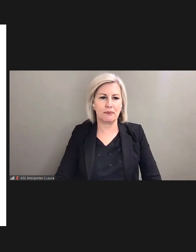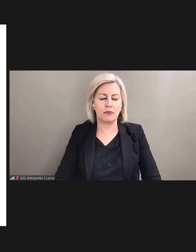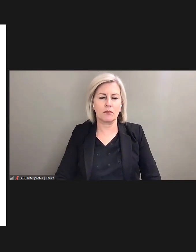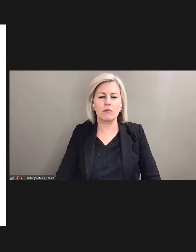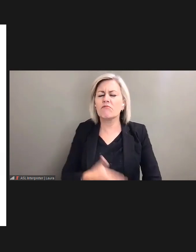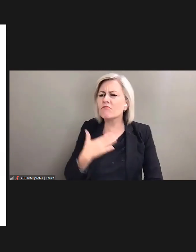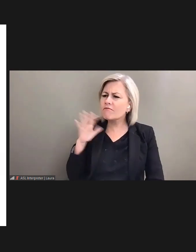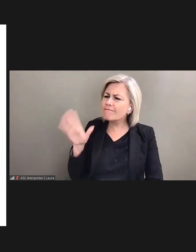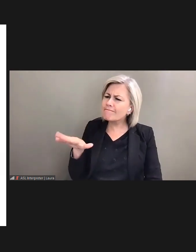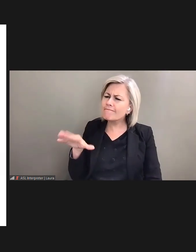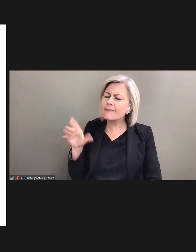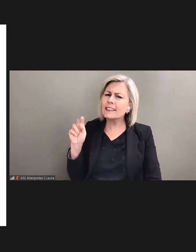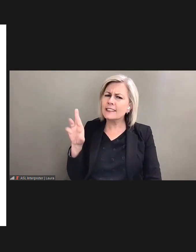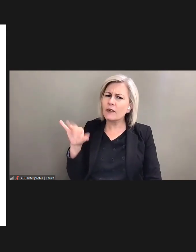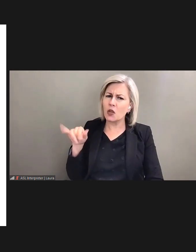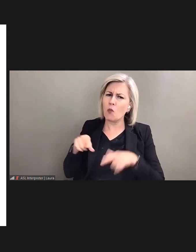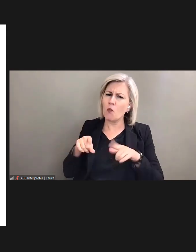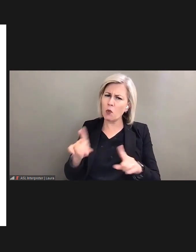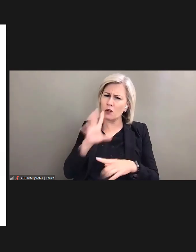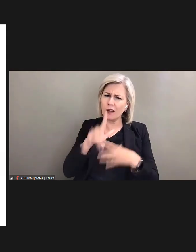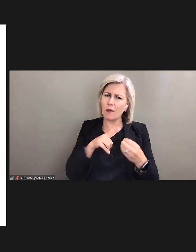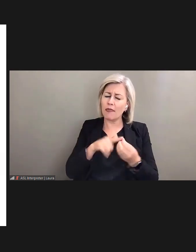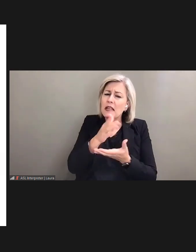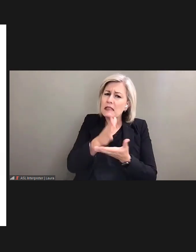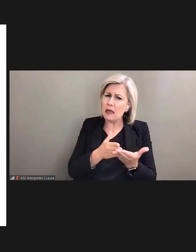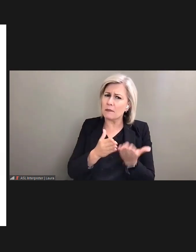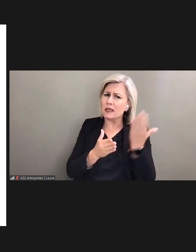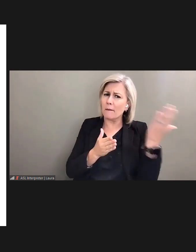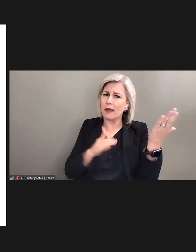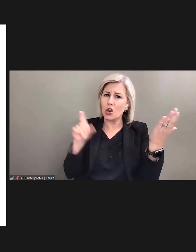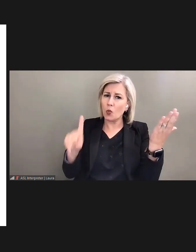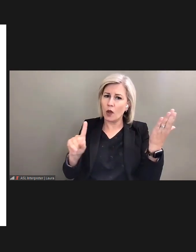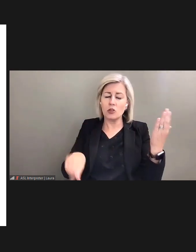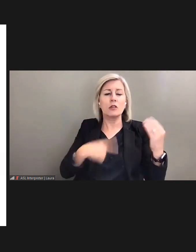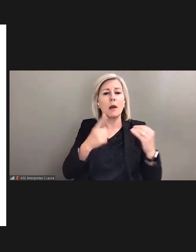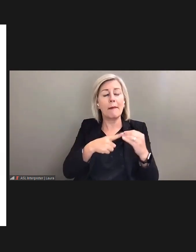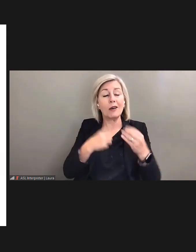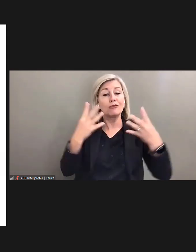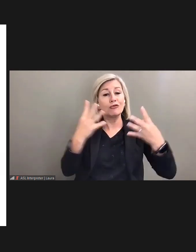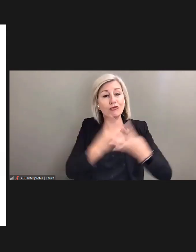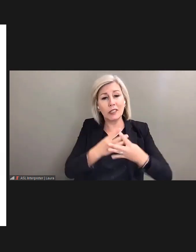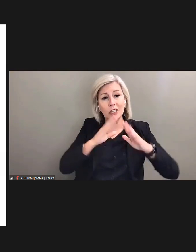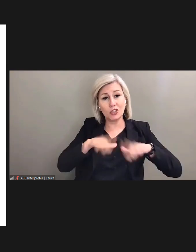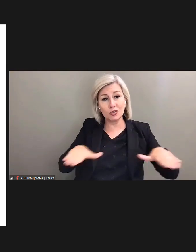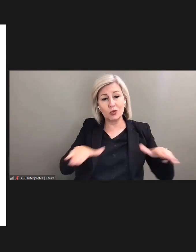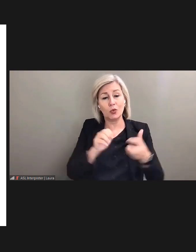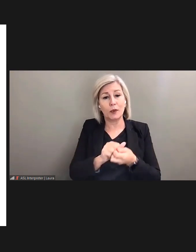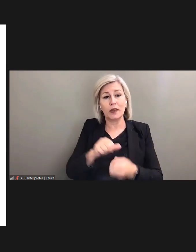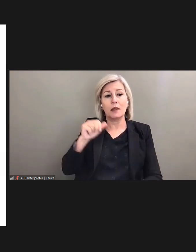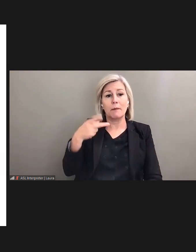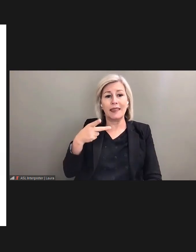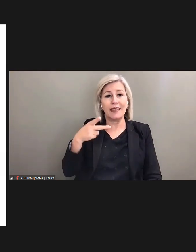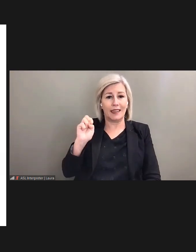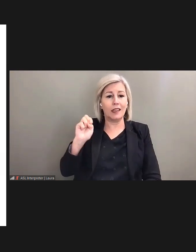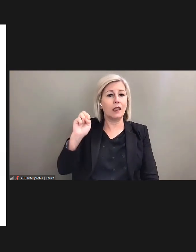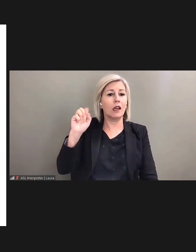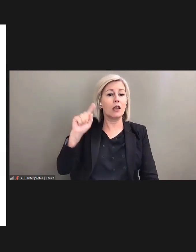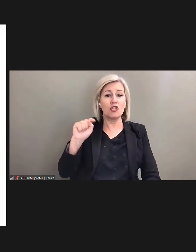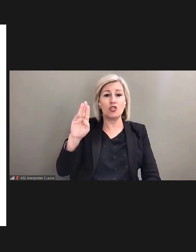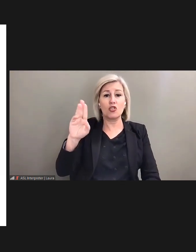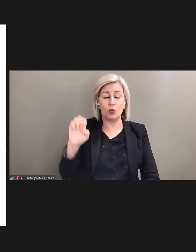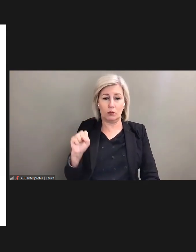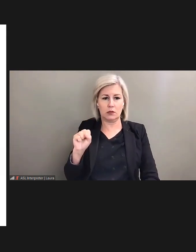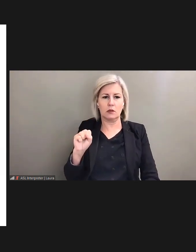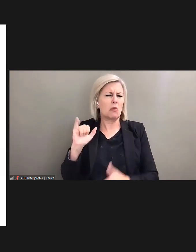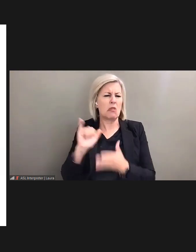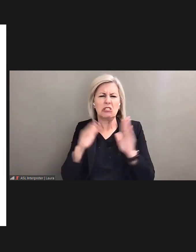Terry, while we're on that topic, some people submitted questions about screening children with PE tubes. So let's just answer